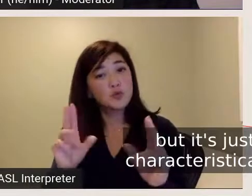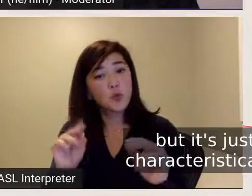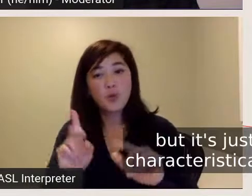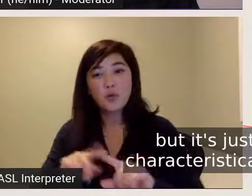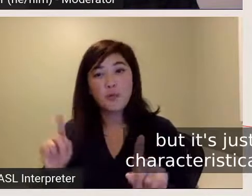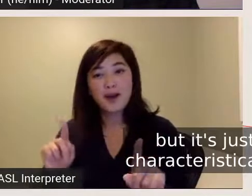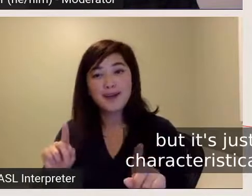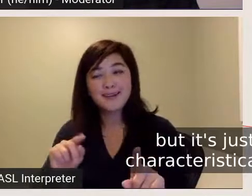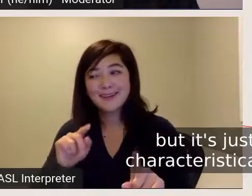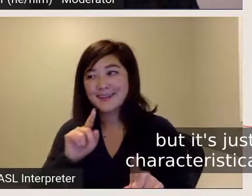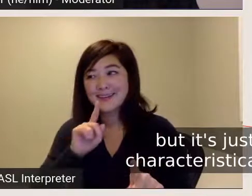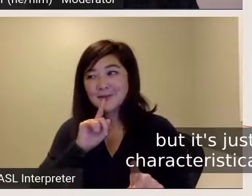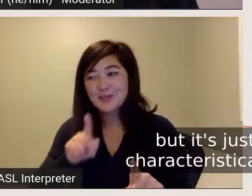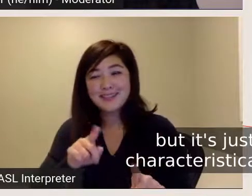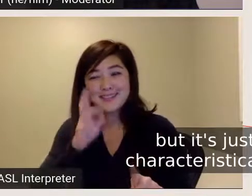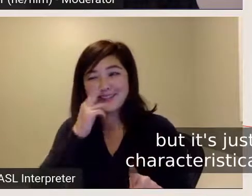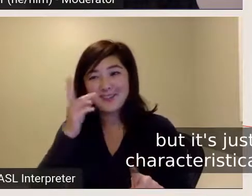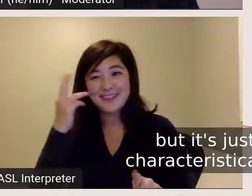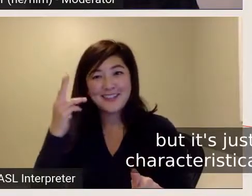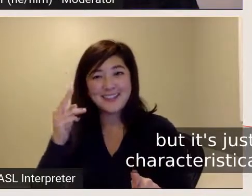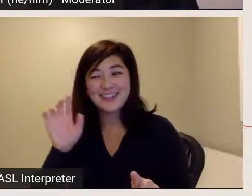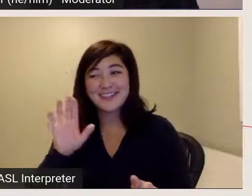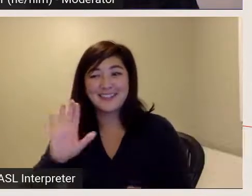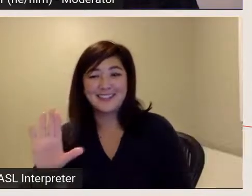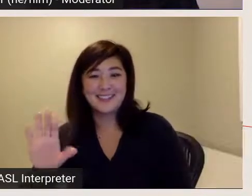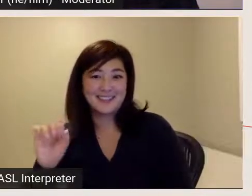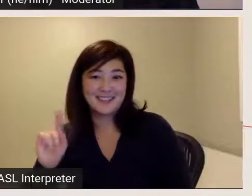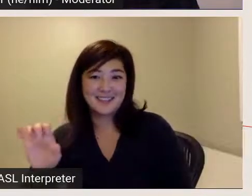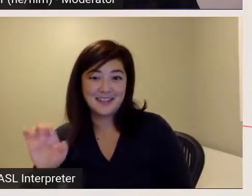just uniquely, characteristically Obayashi.